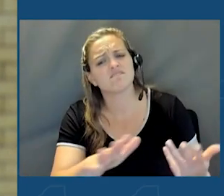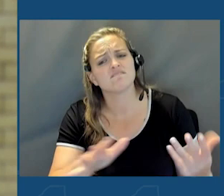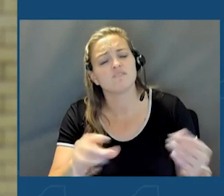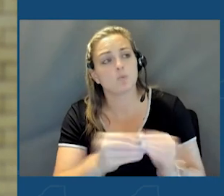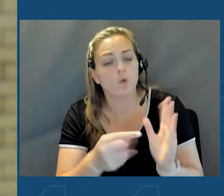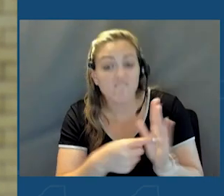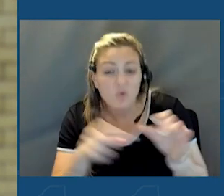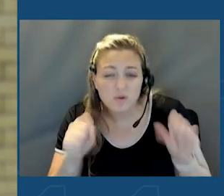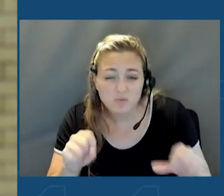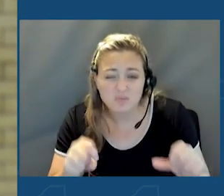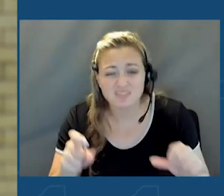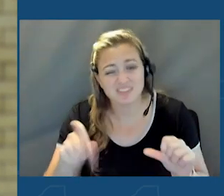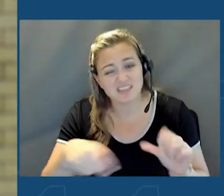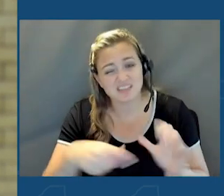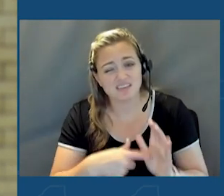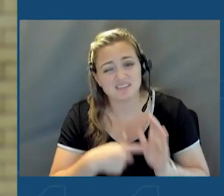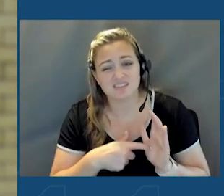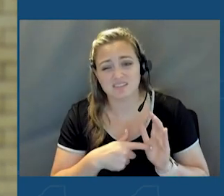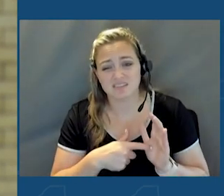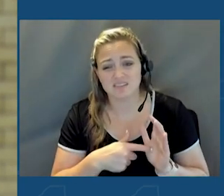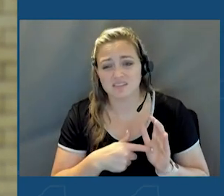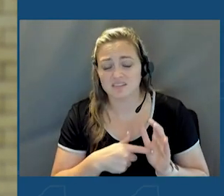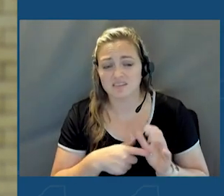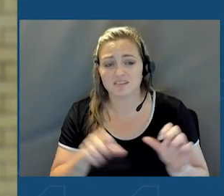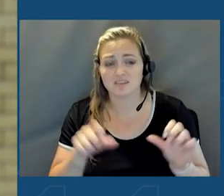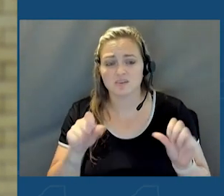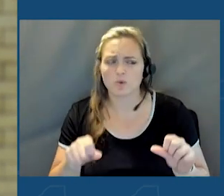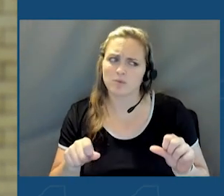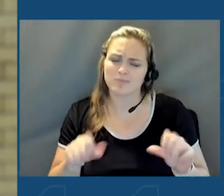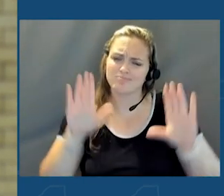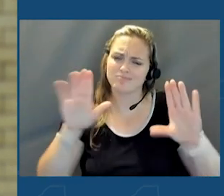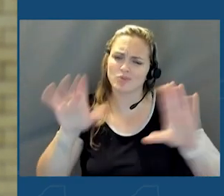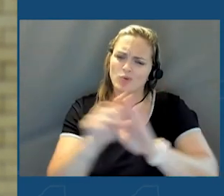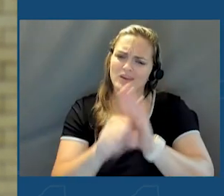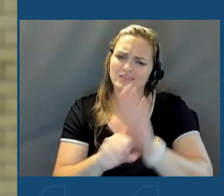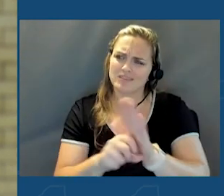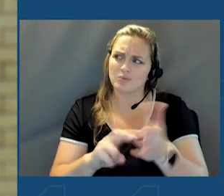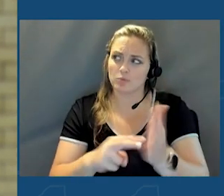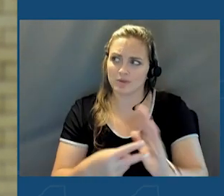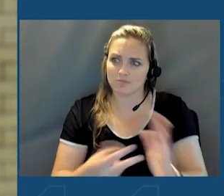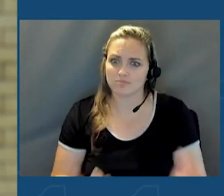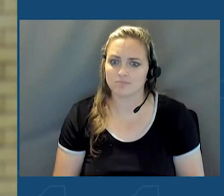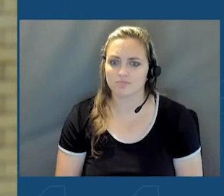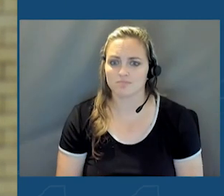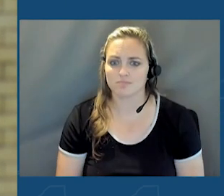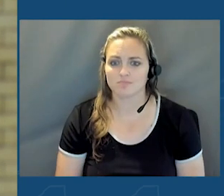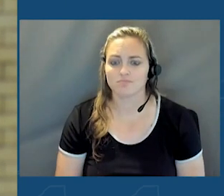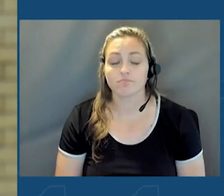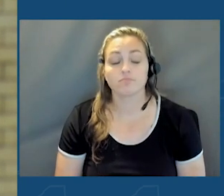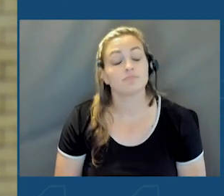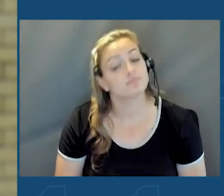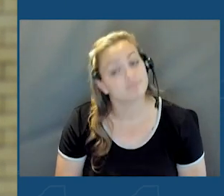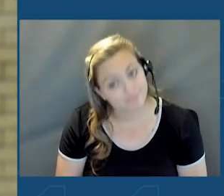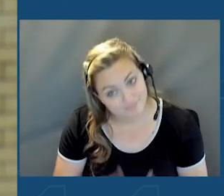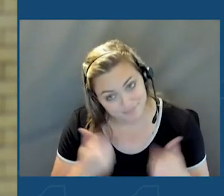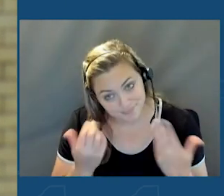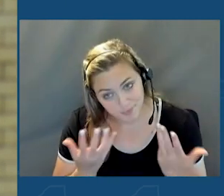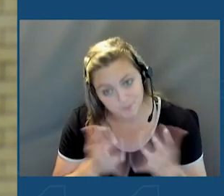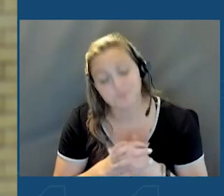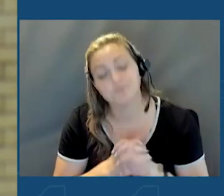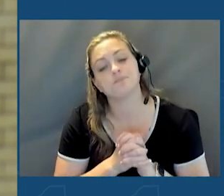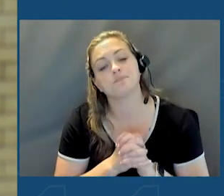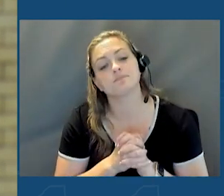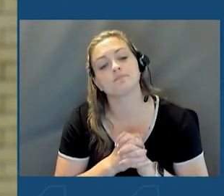affordable so we can be the great state we were intended to be. So in the meantime, I'm